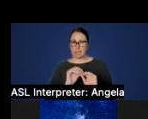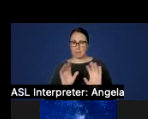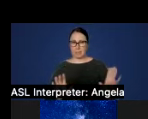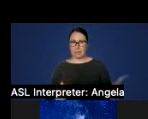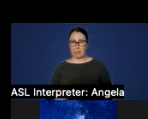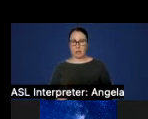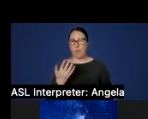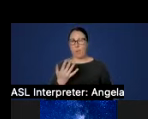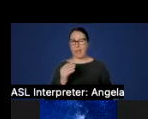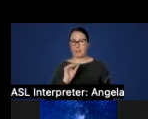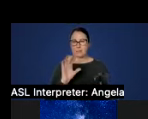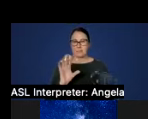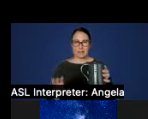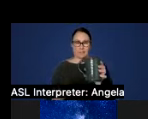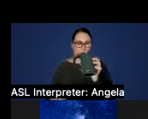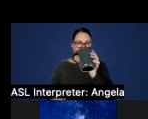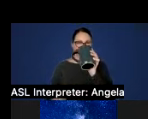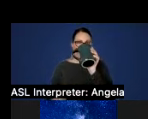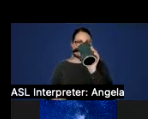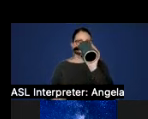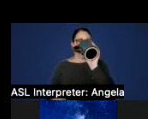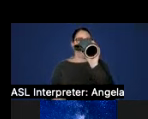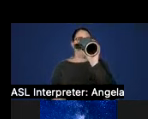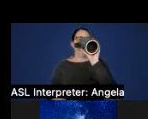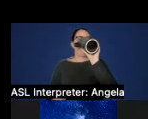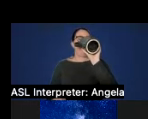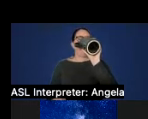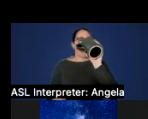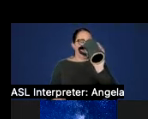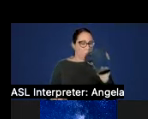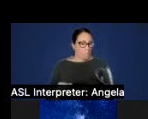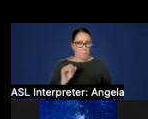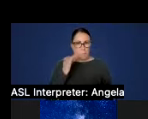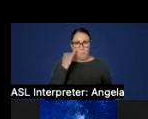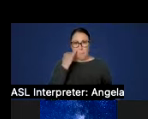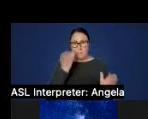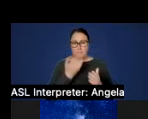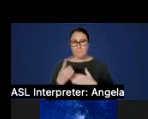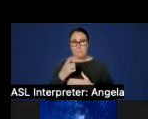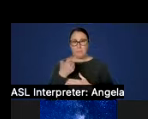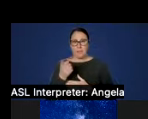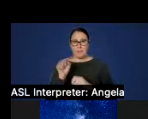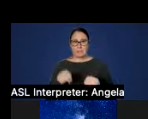I'll wait for some clarification on that if you don't mind. Or if somebody else can explain what you think it might mean.